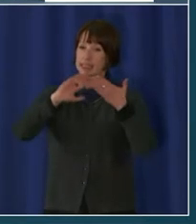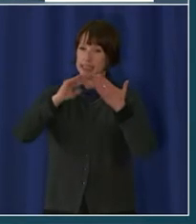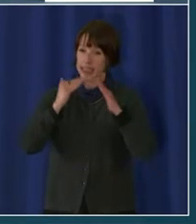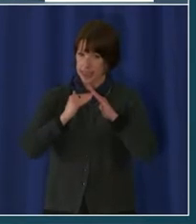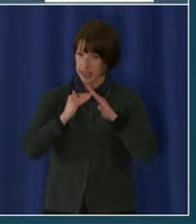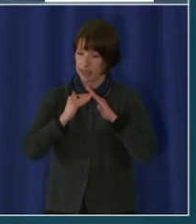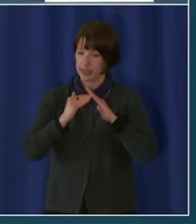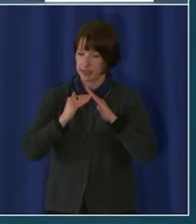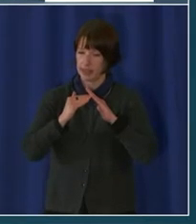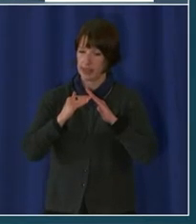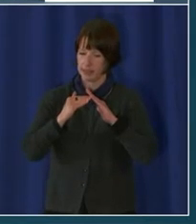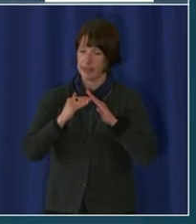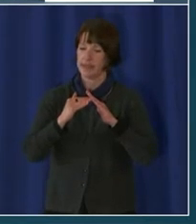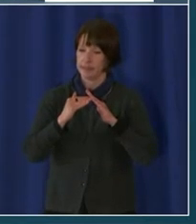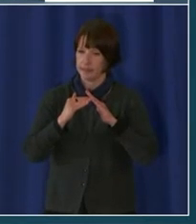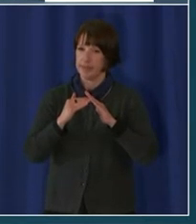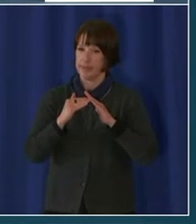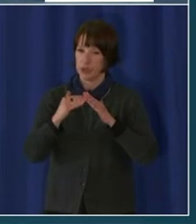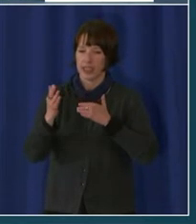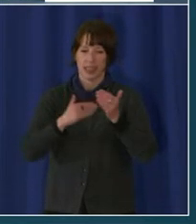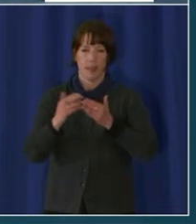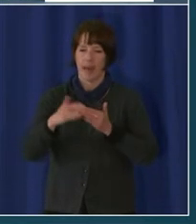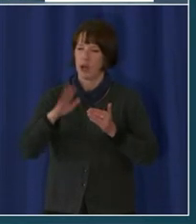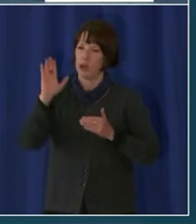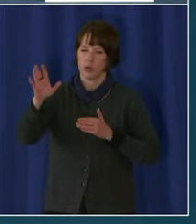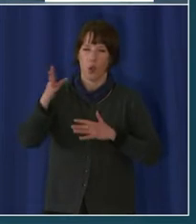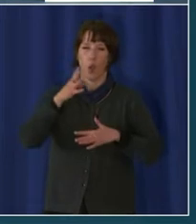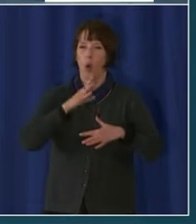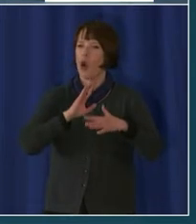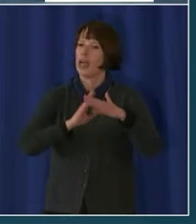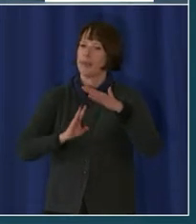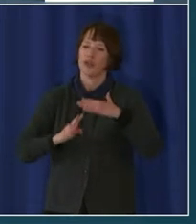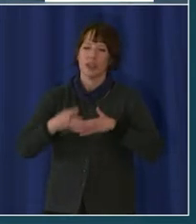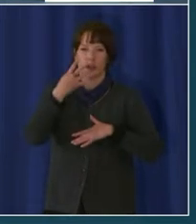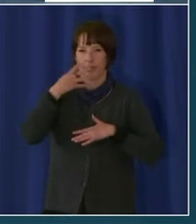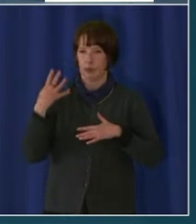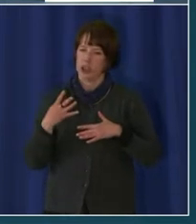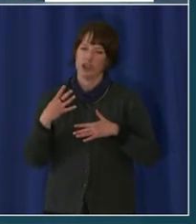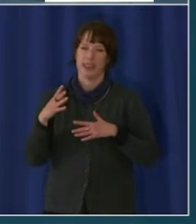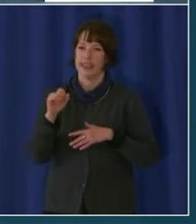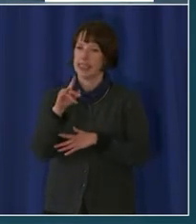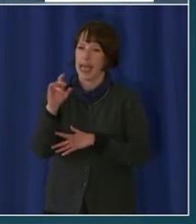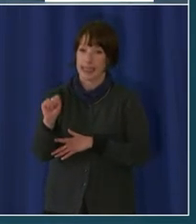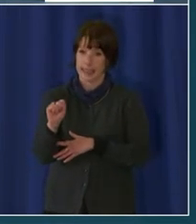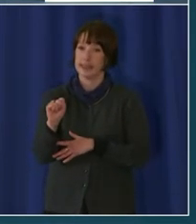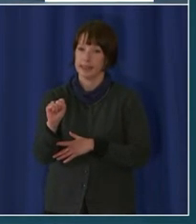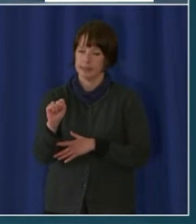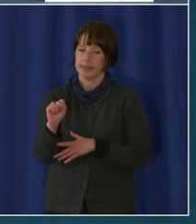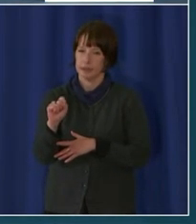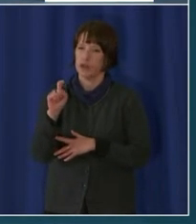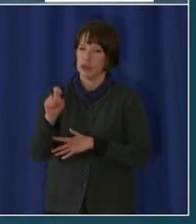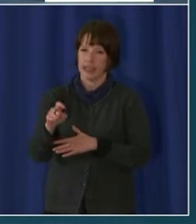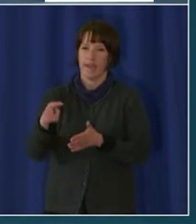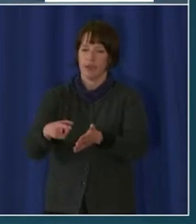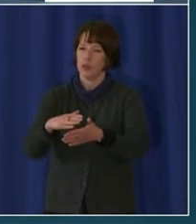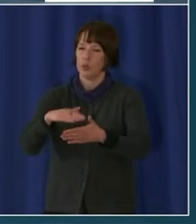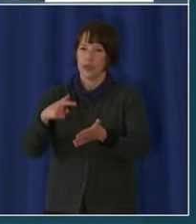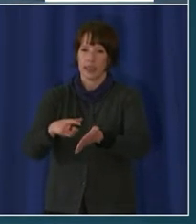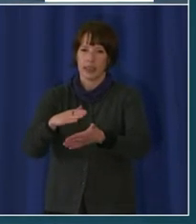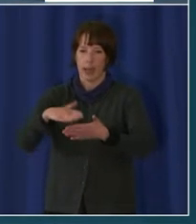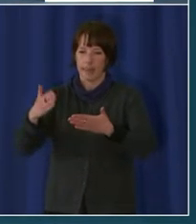for our English learners in our high school LSAT program if they complete all 5 weeks and complete all the requirements.